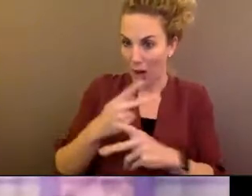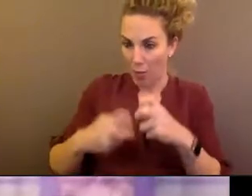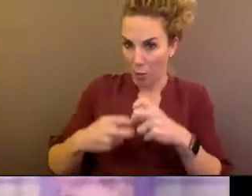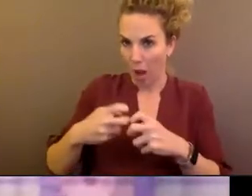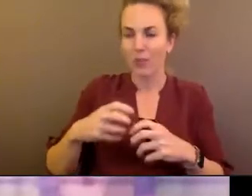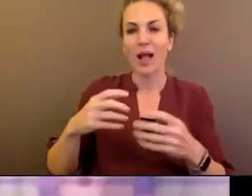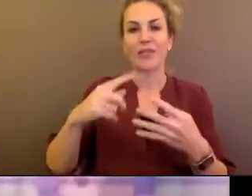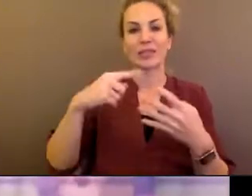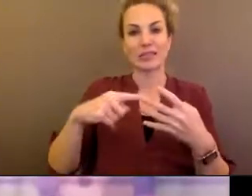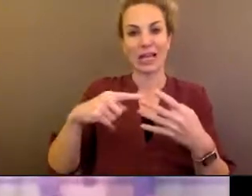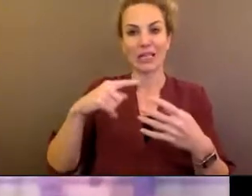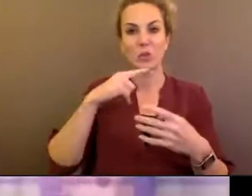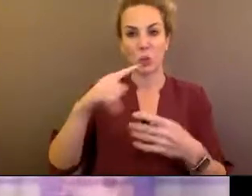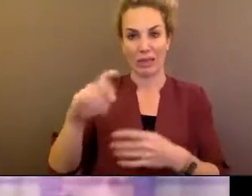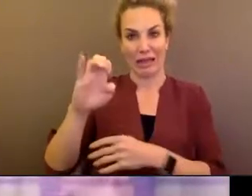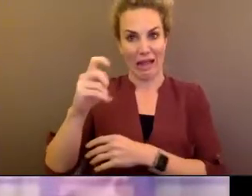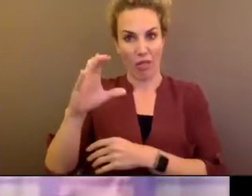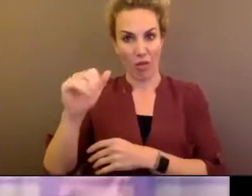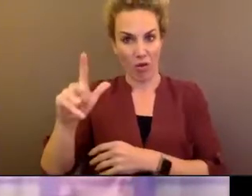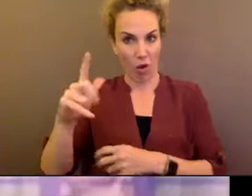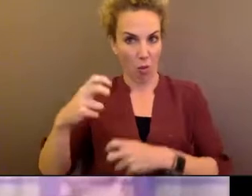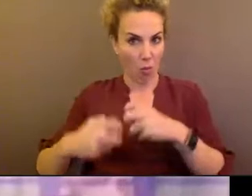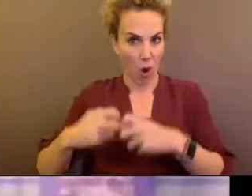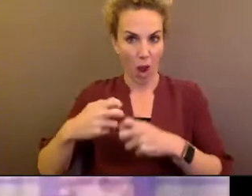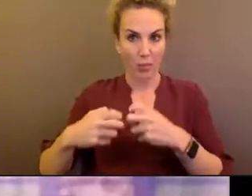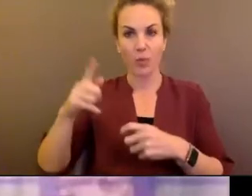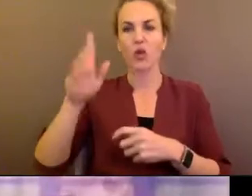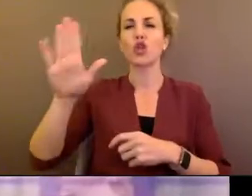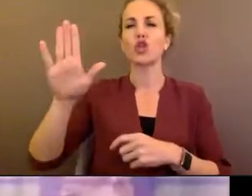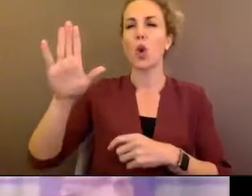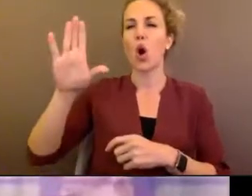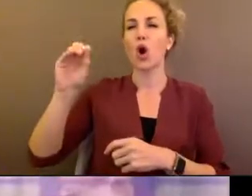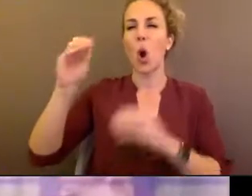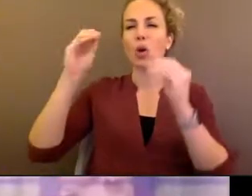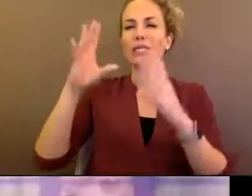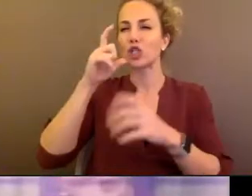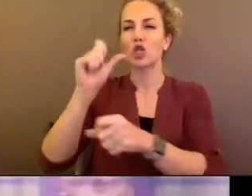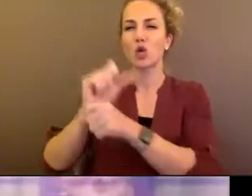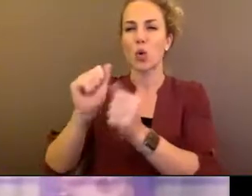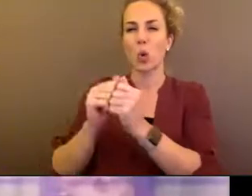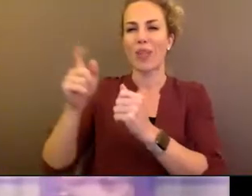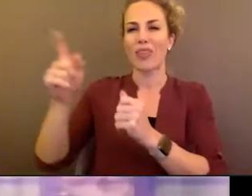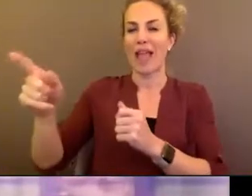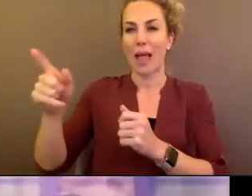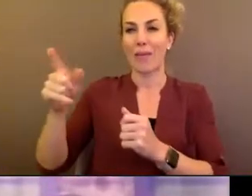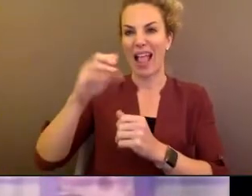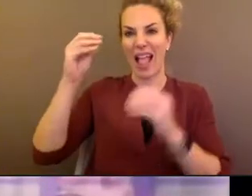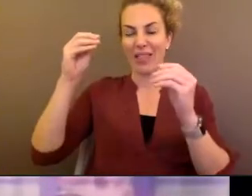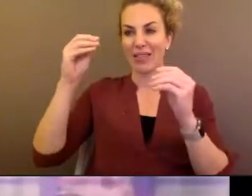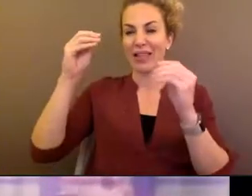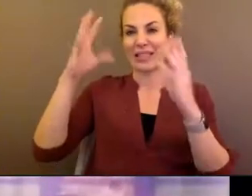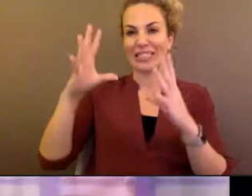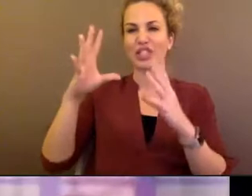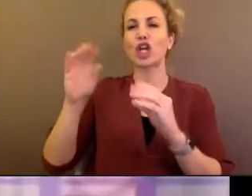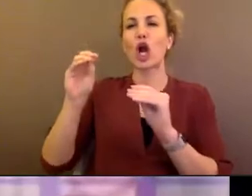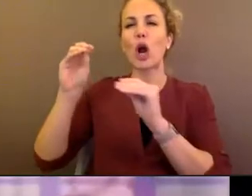is it an ethical problem? Your co-teacher may be putting the paint somewhere that you don't think the paint ought to